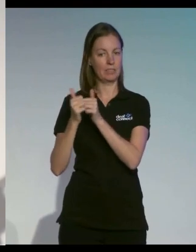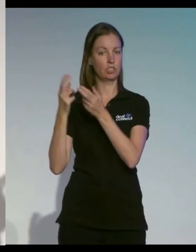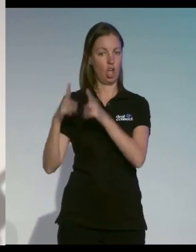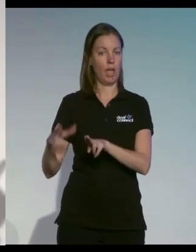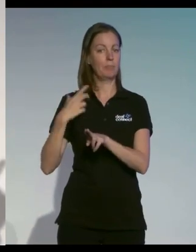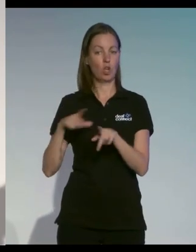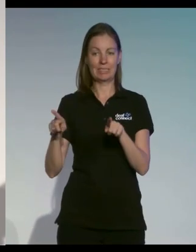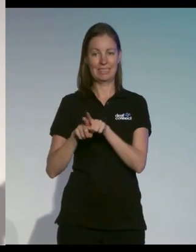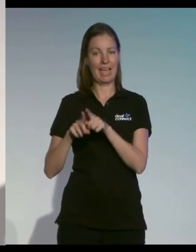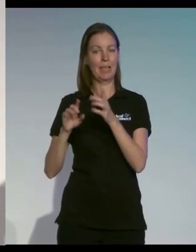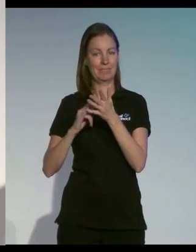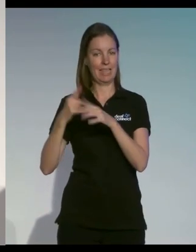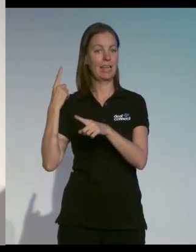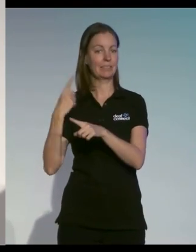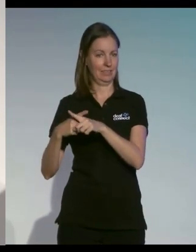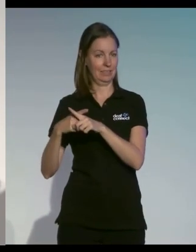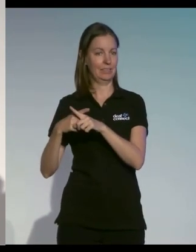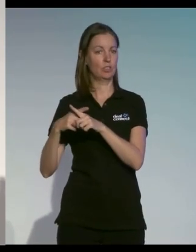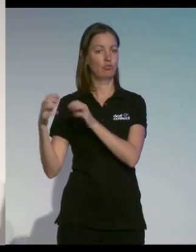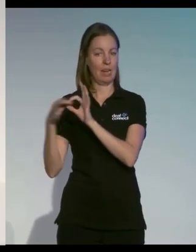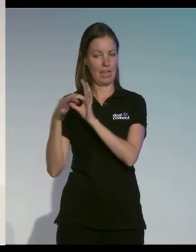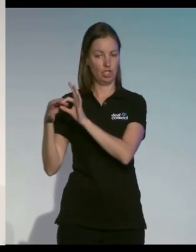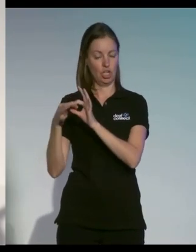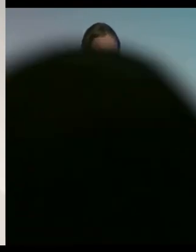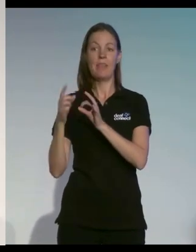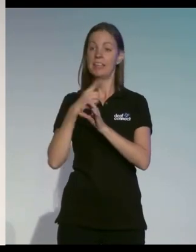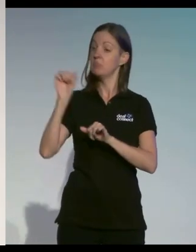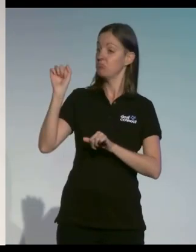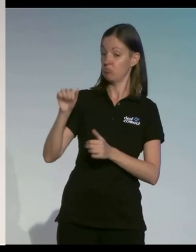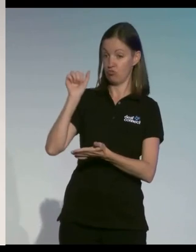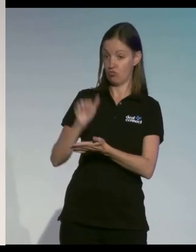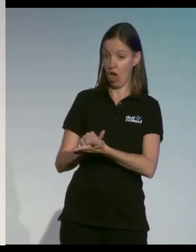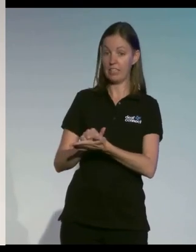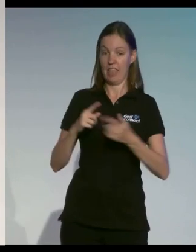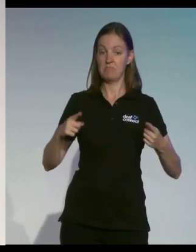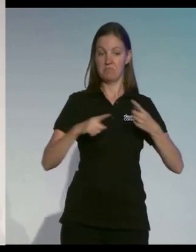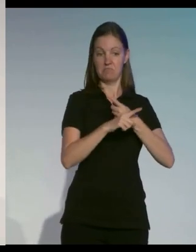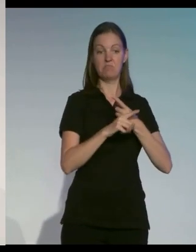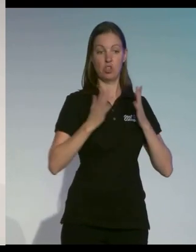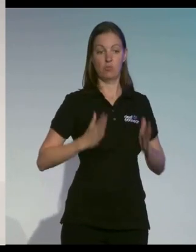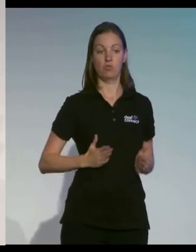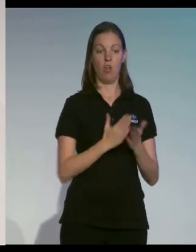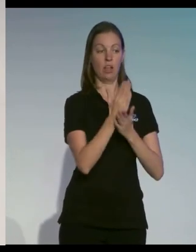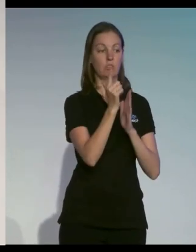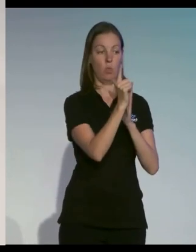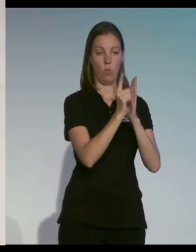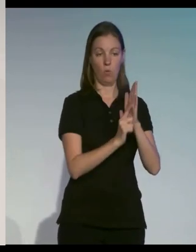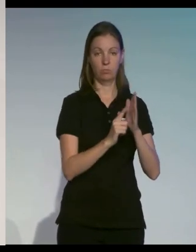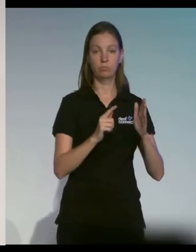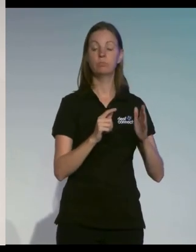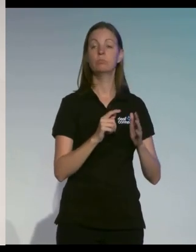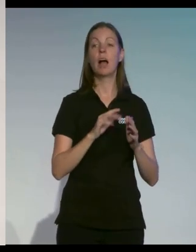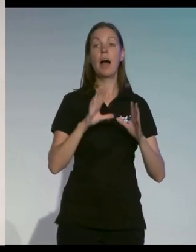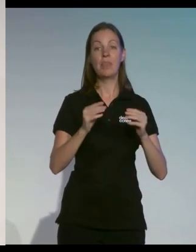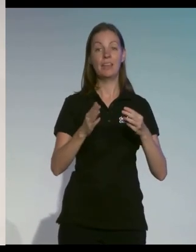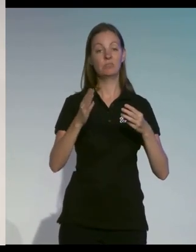relationship. The UN committee said, yes, you're right, that's a breach of international human rights law. Unfortunately, the Veterans Affairs Department then just found